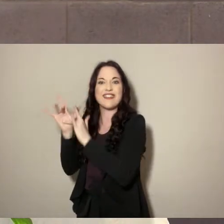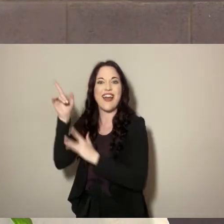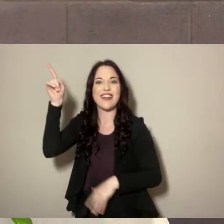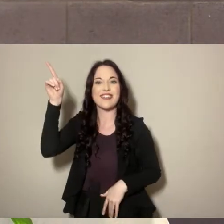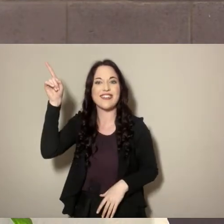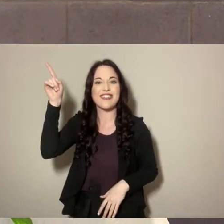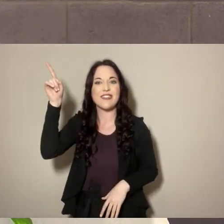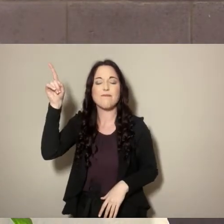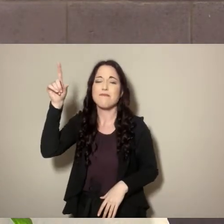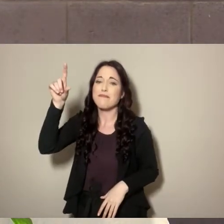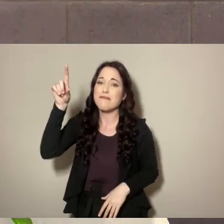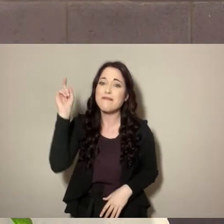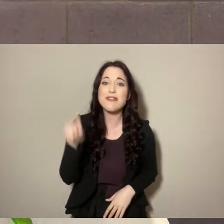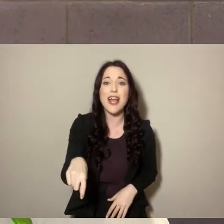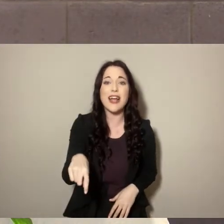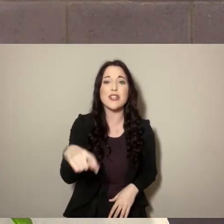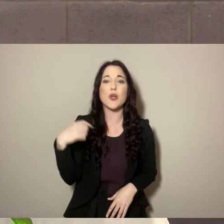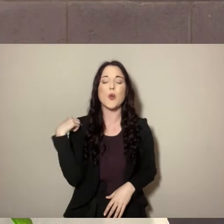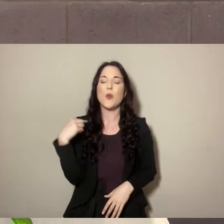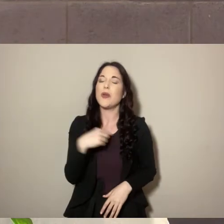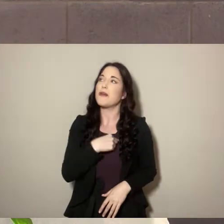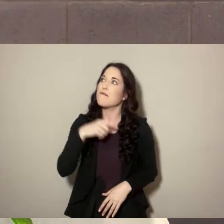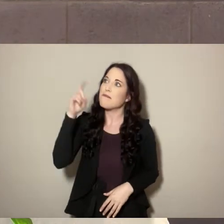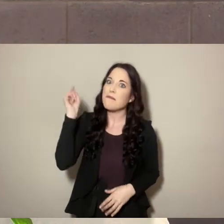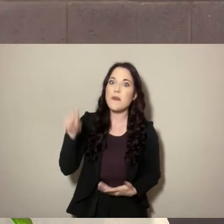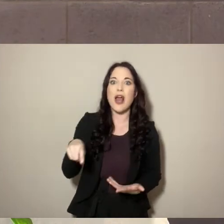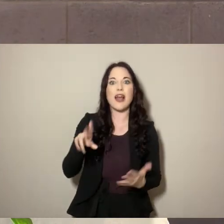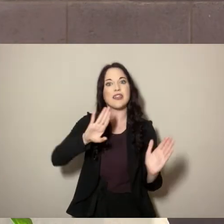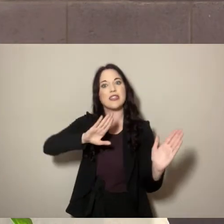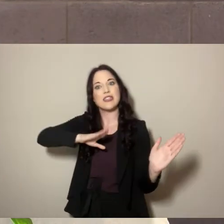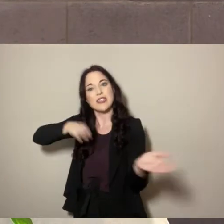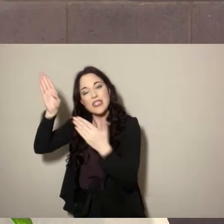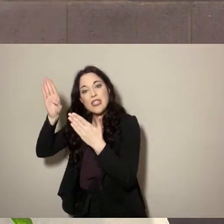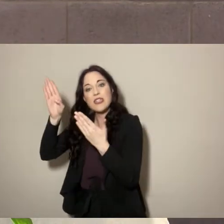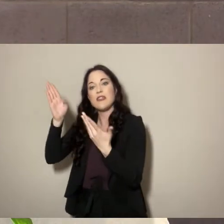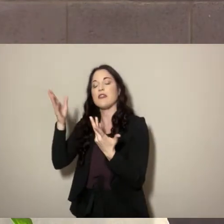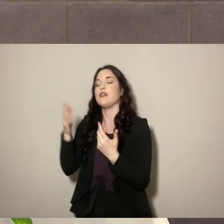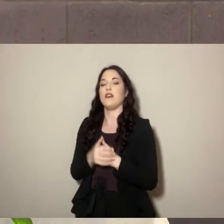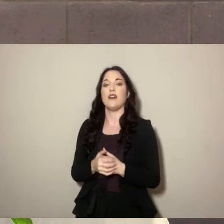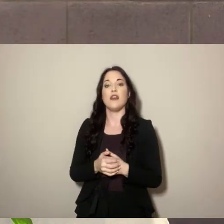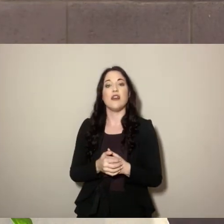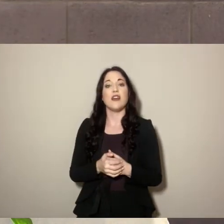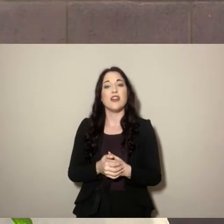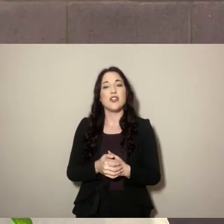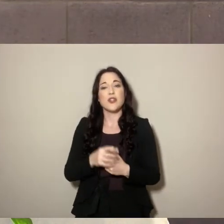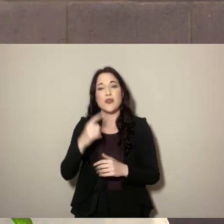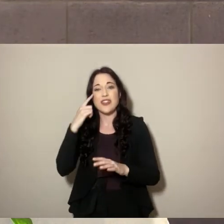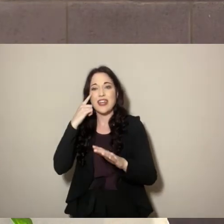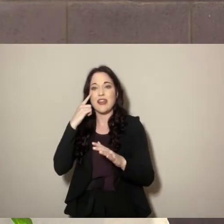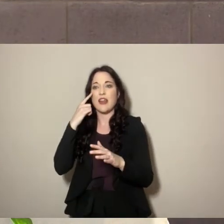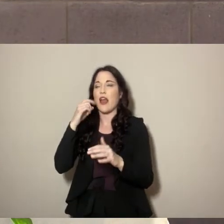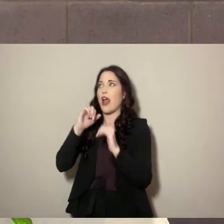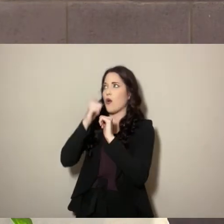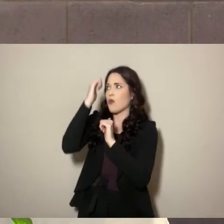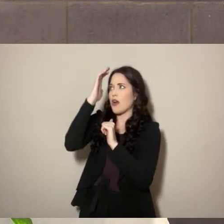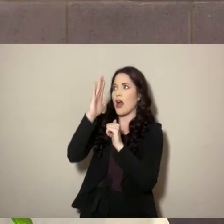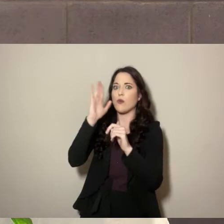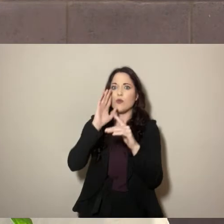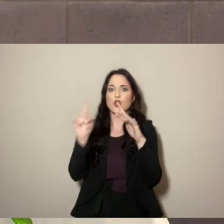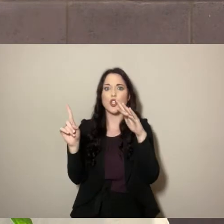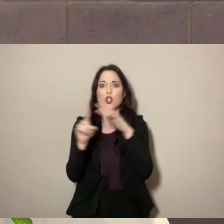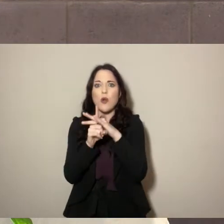be on the lookout for how God is showing up in our lives and to take note of